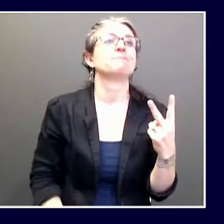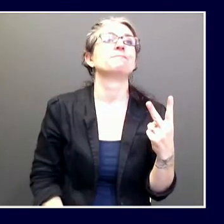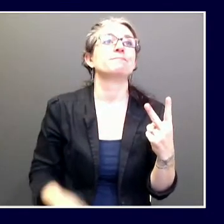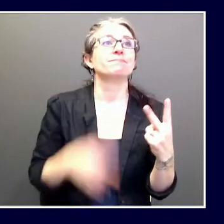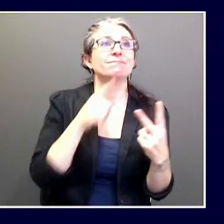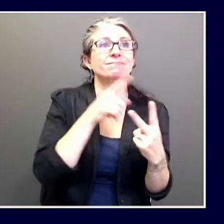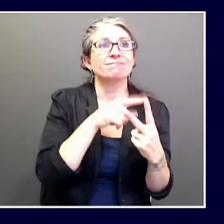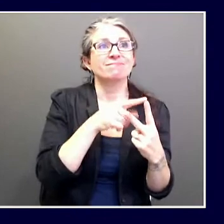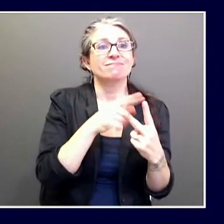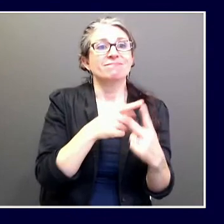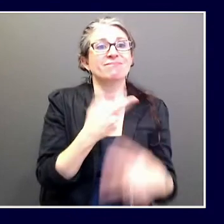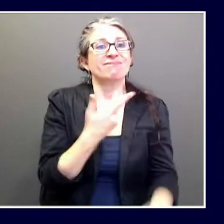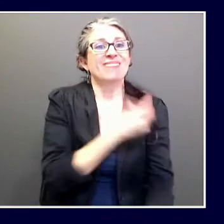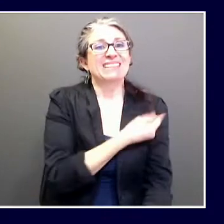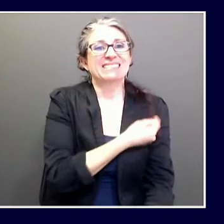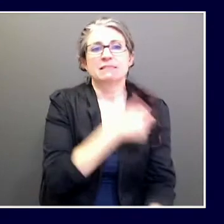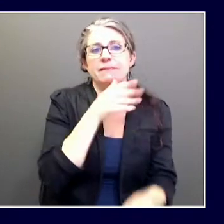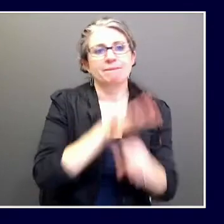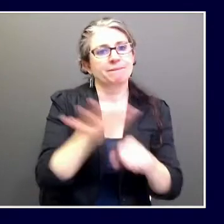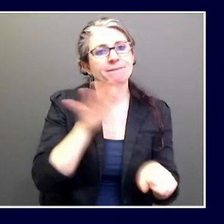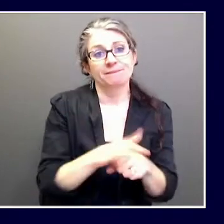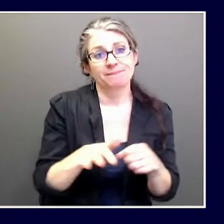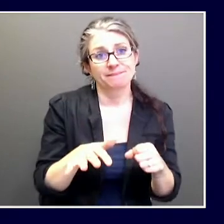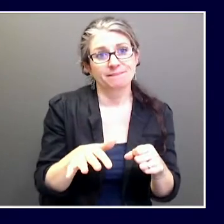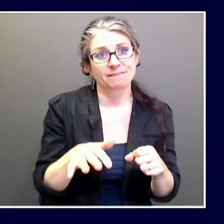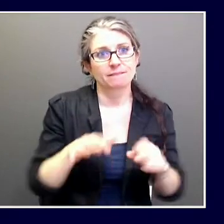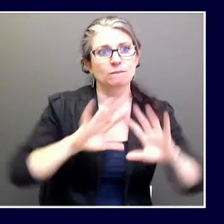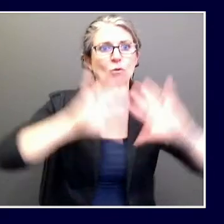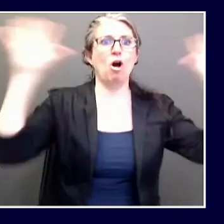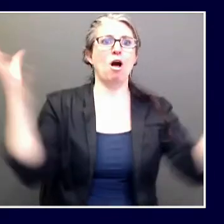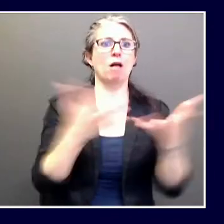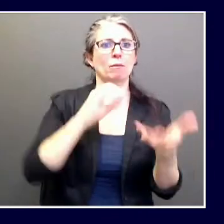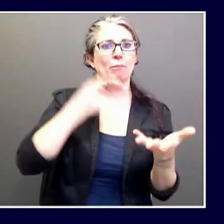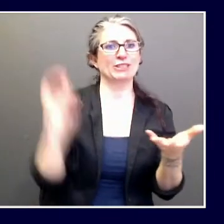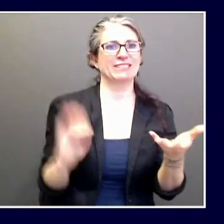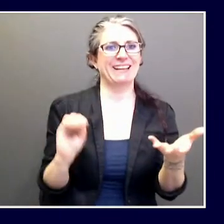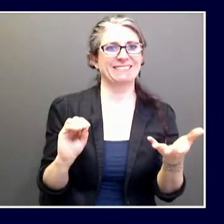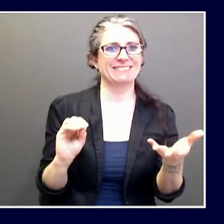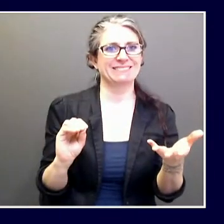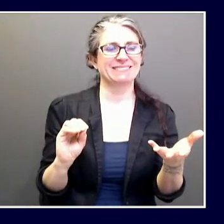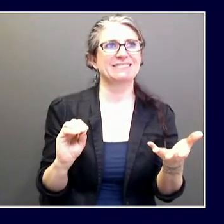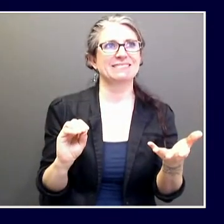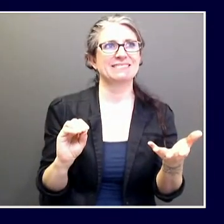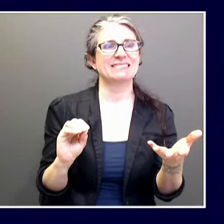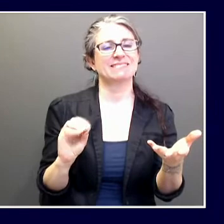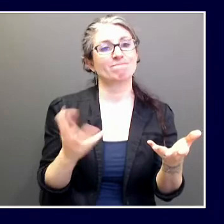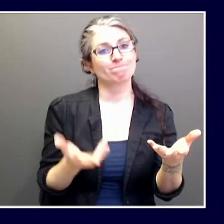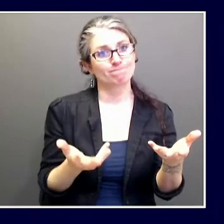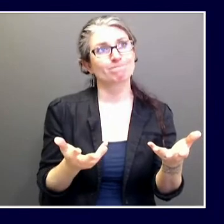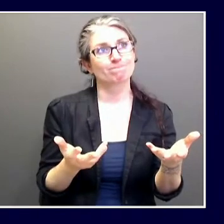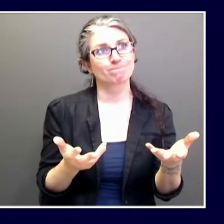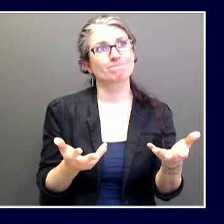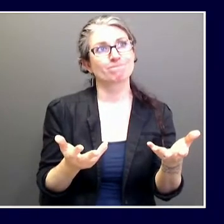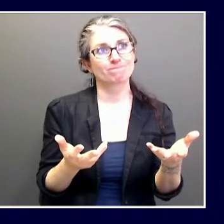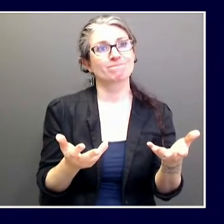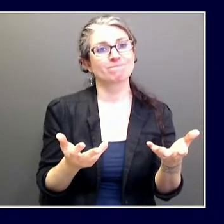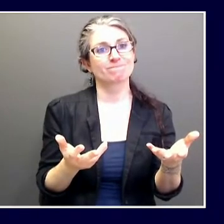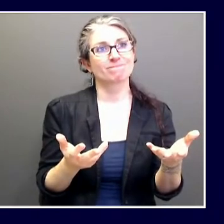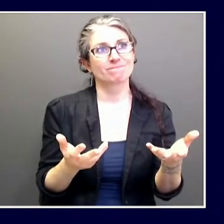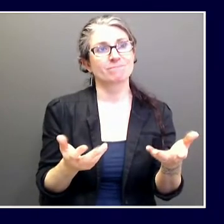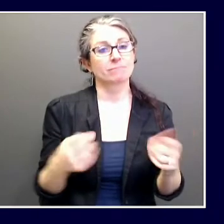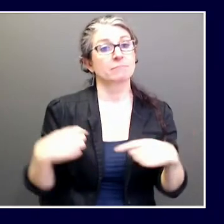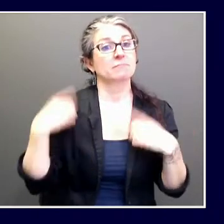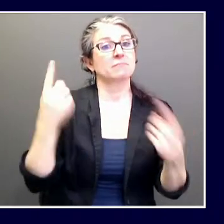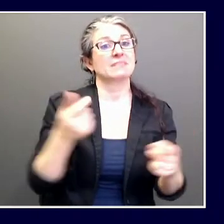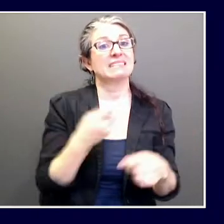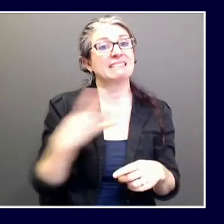levels. And what we've seen and what has been relatively stable for several weeks, if not months now,